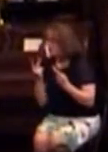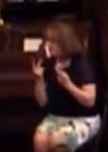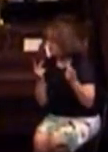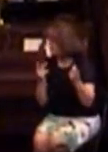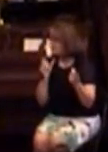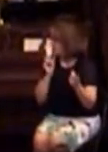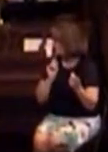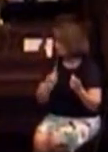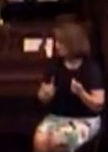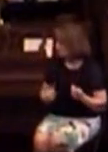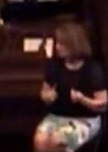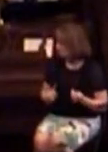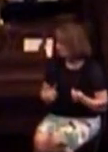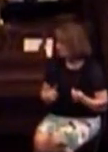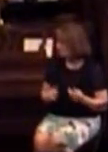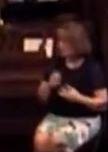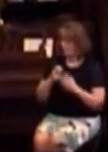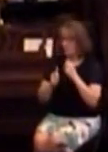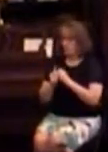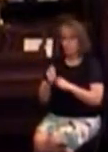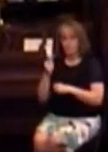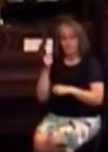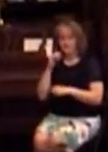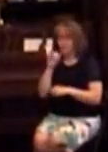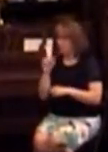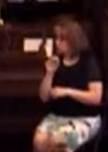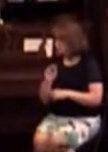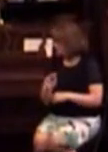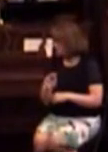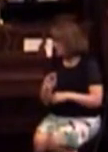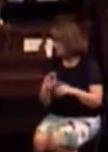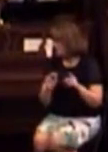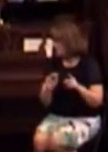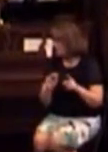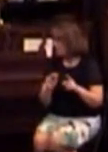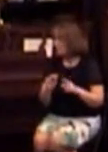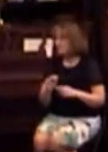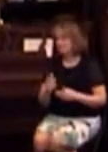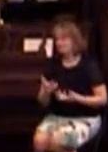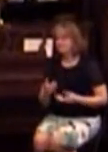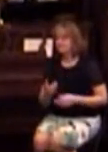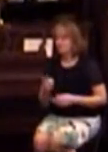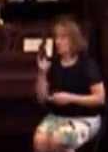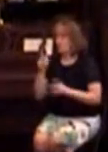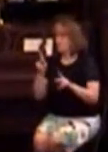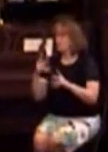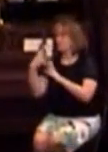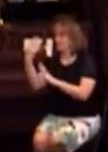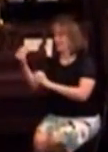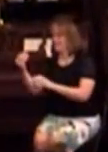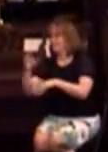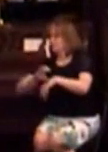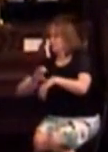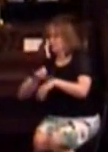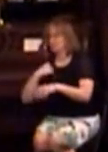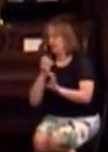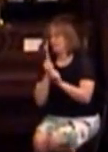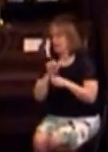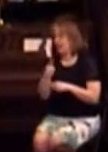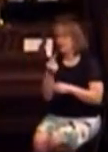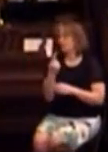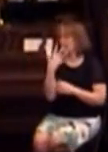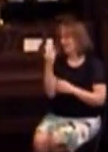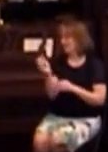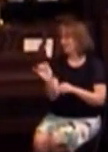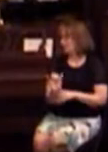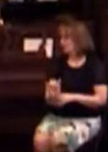Here's the problem with Jimmy. I drove one person out of church, and I'll drive another person out of church. Here's the problem. You got to forgive me. If